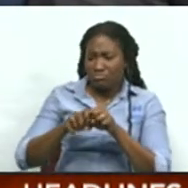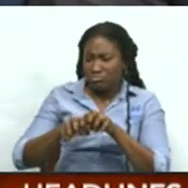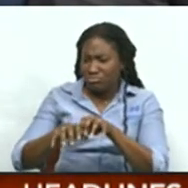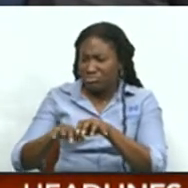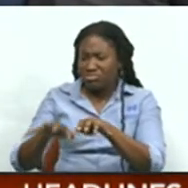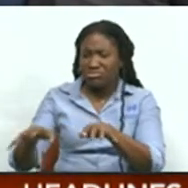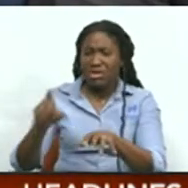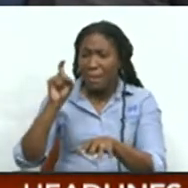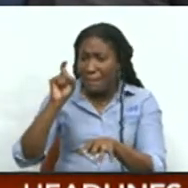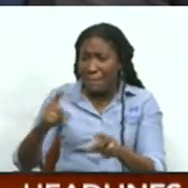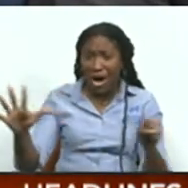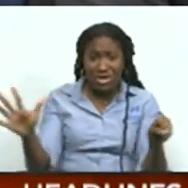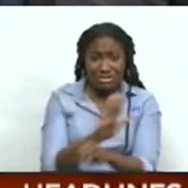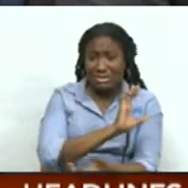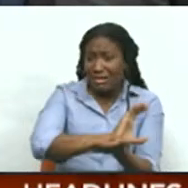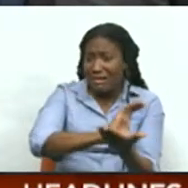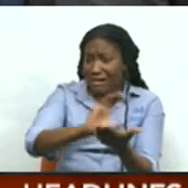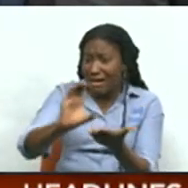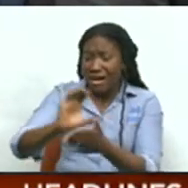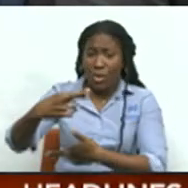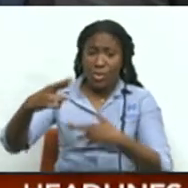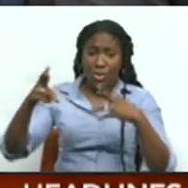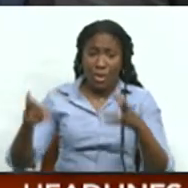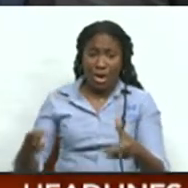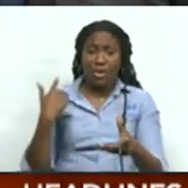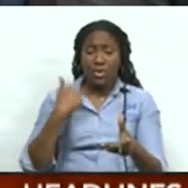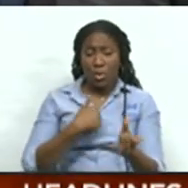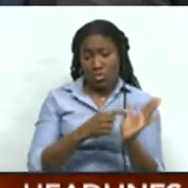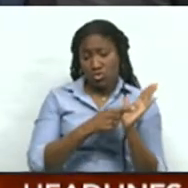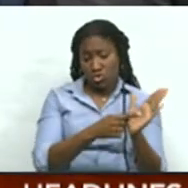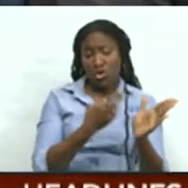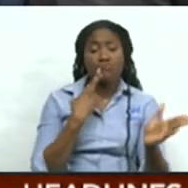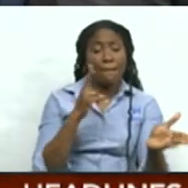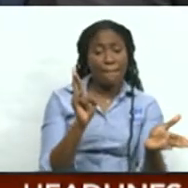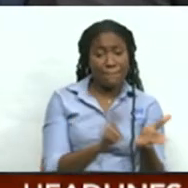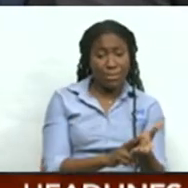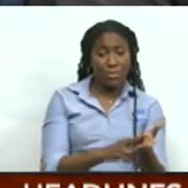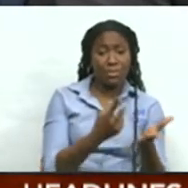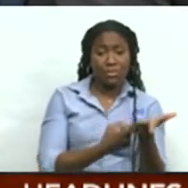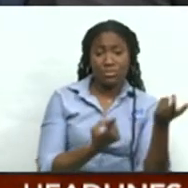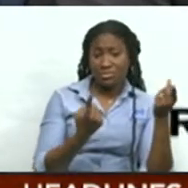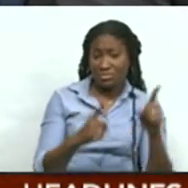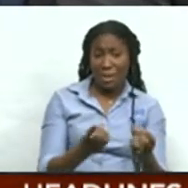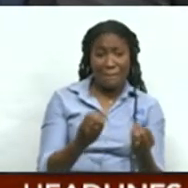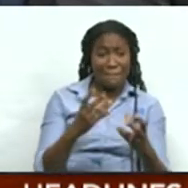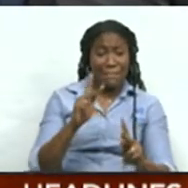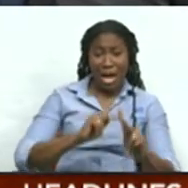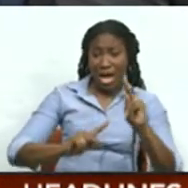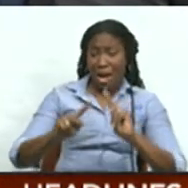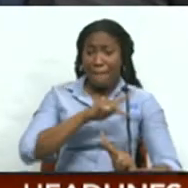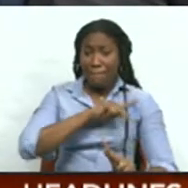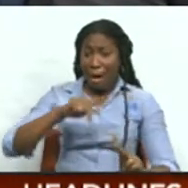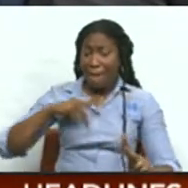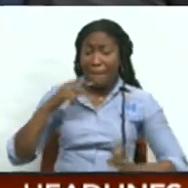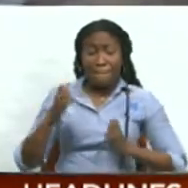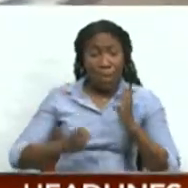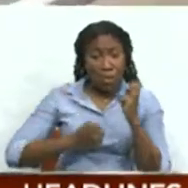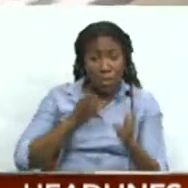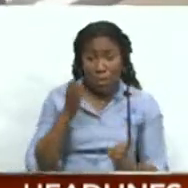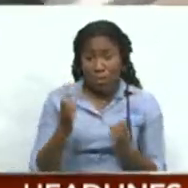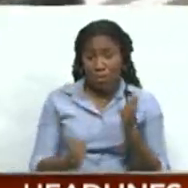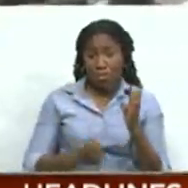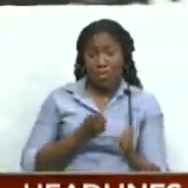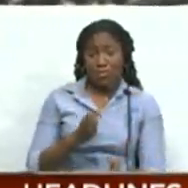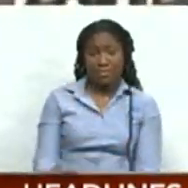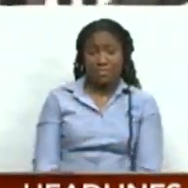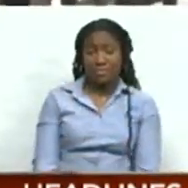sterile environment. And as we show you in this report, the tragic incident evoked strong emotions in the parliament today. We made